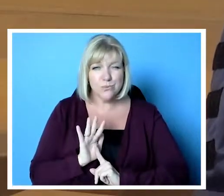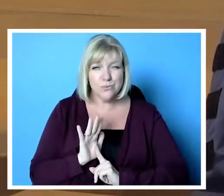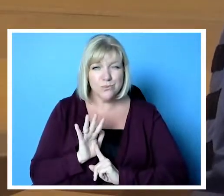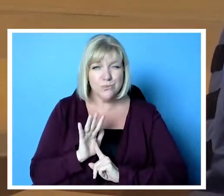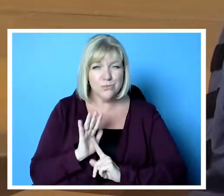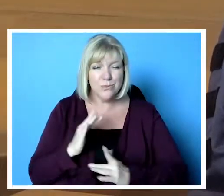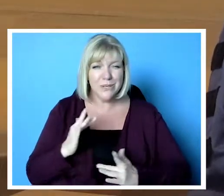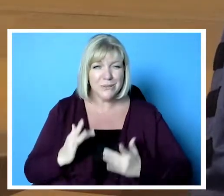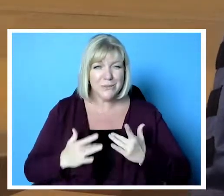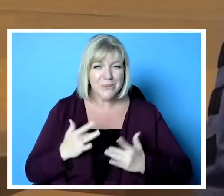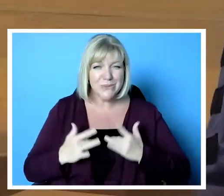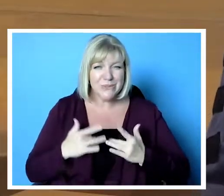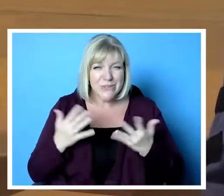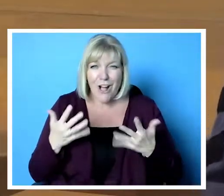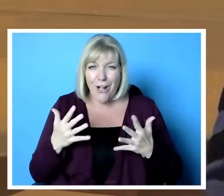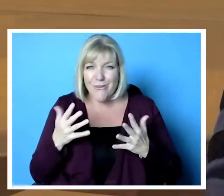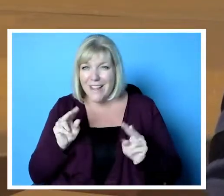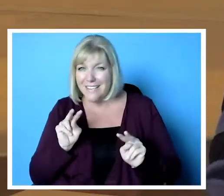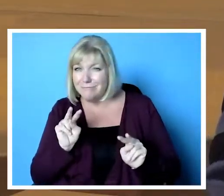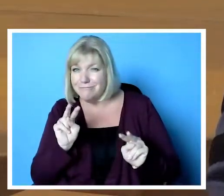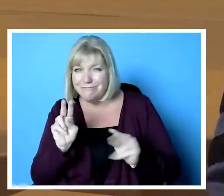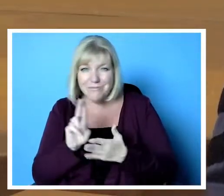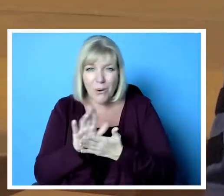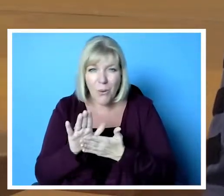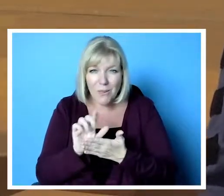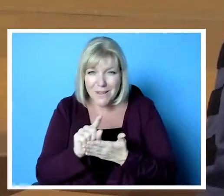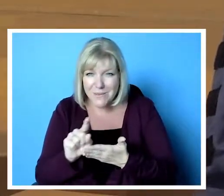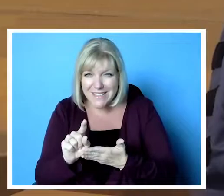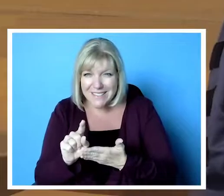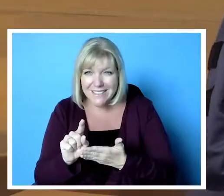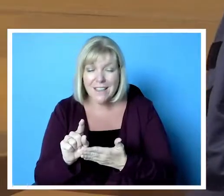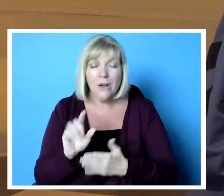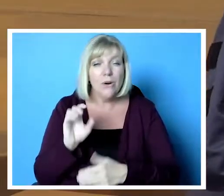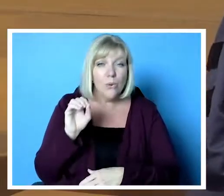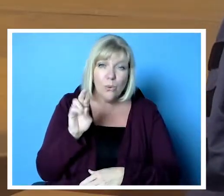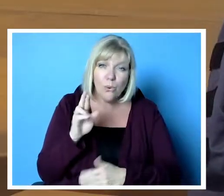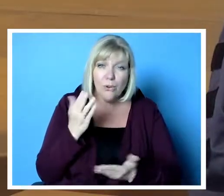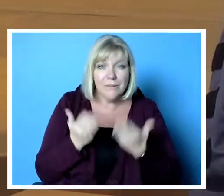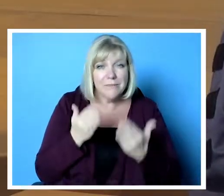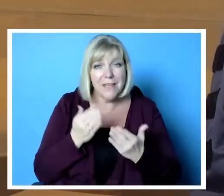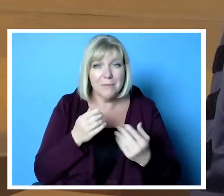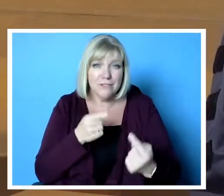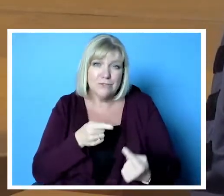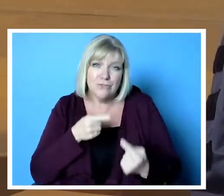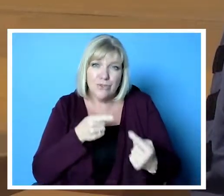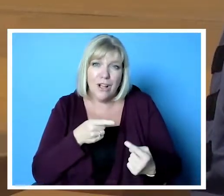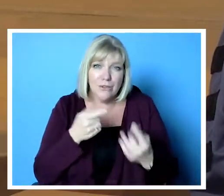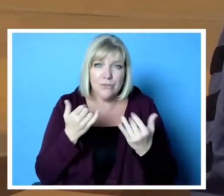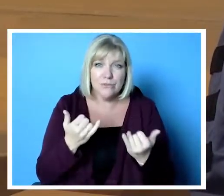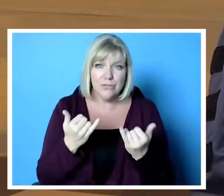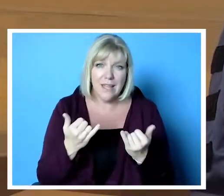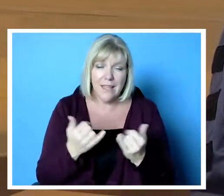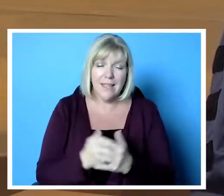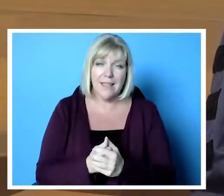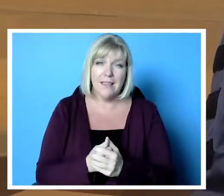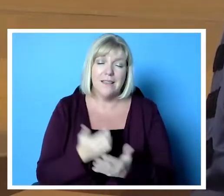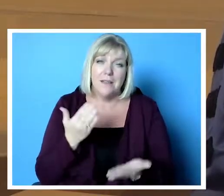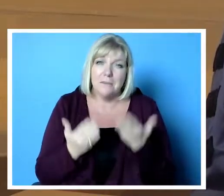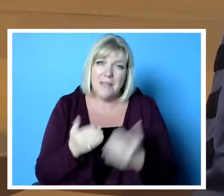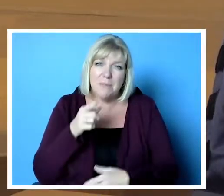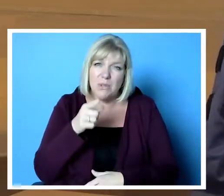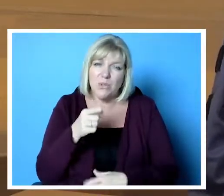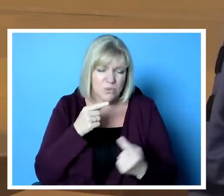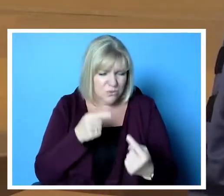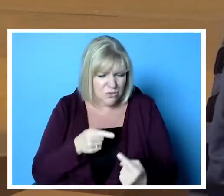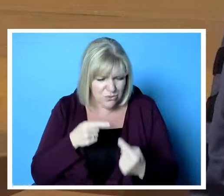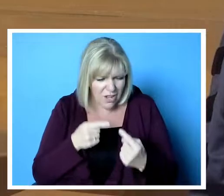Week. But if you are struggling today, or if you have struggled in this season of recovery